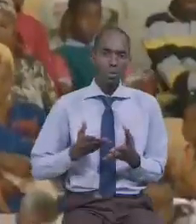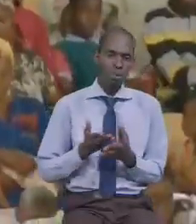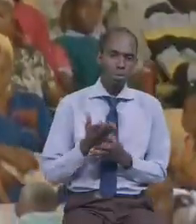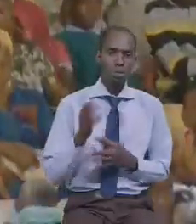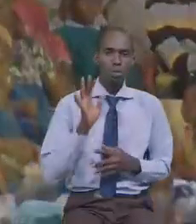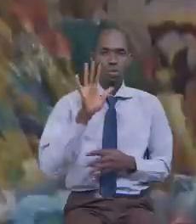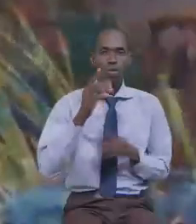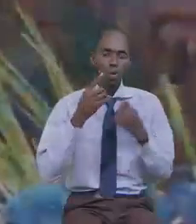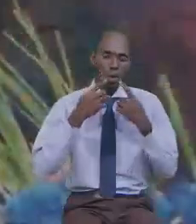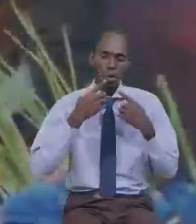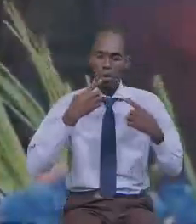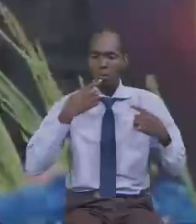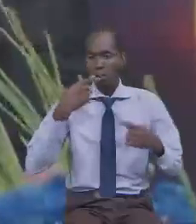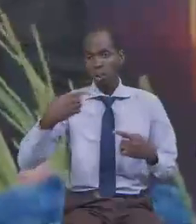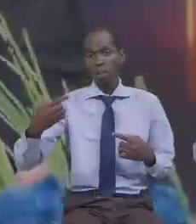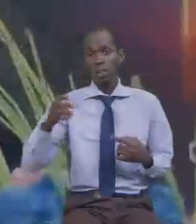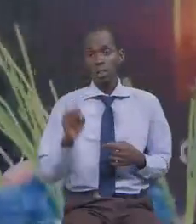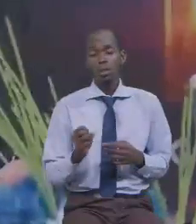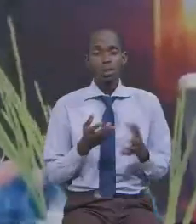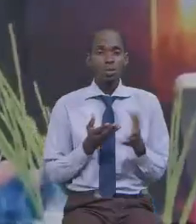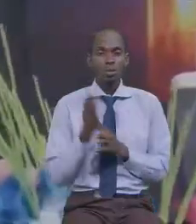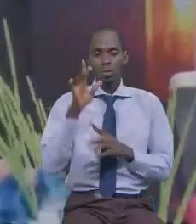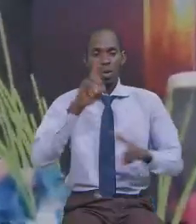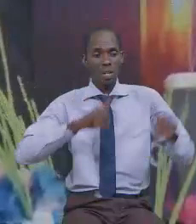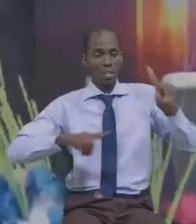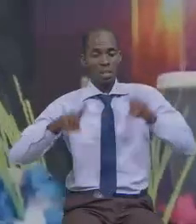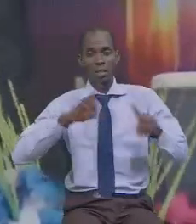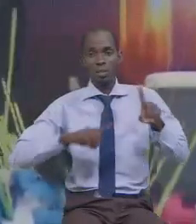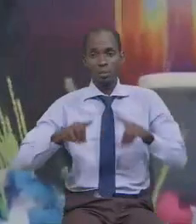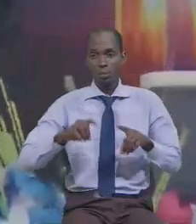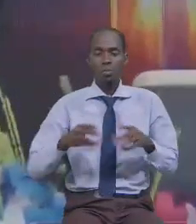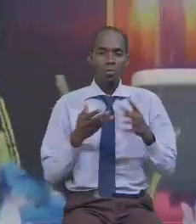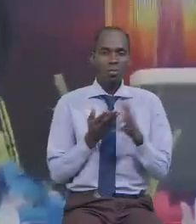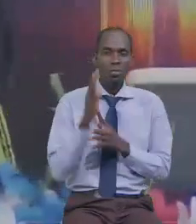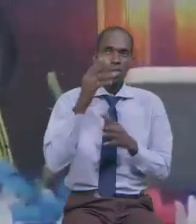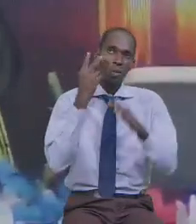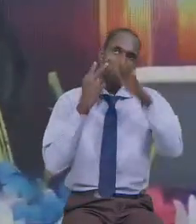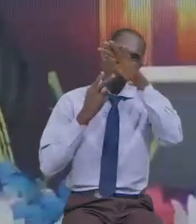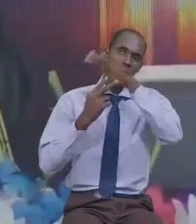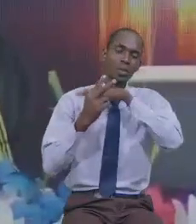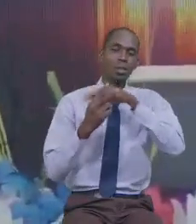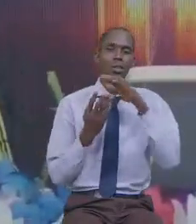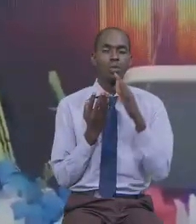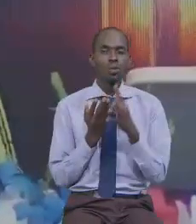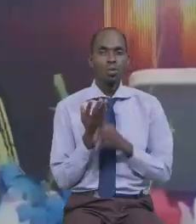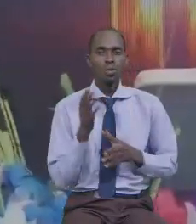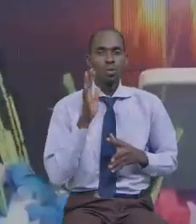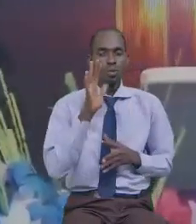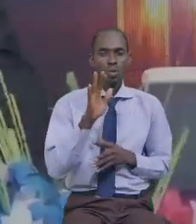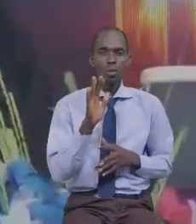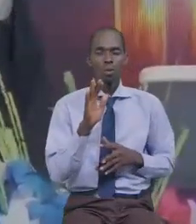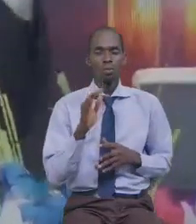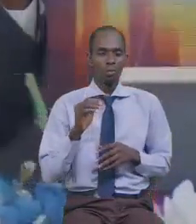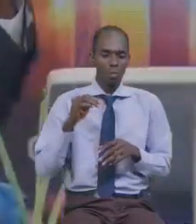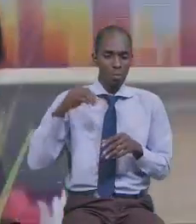pronouncement, through your utterance, through your vision, through your auditory organs,